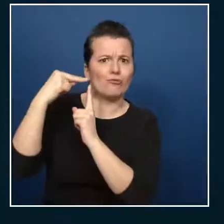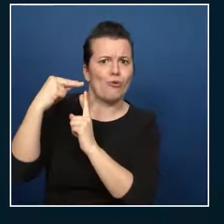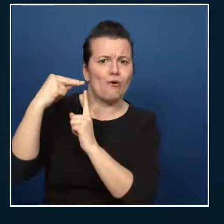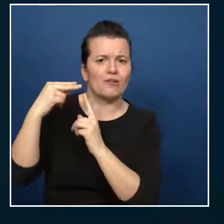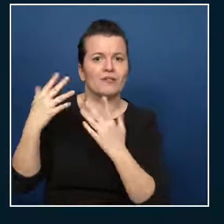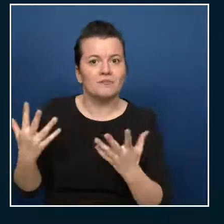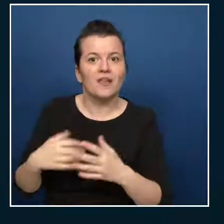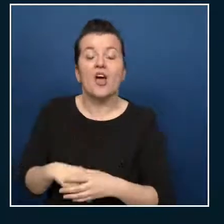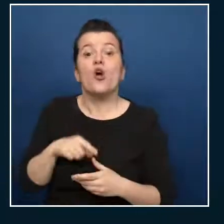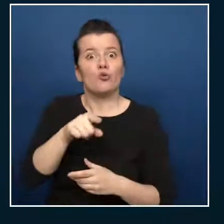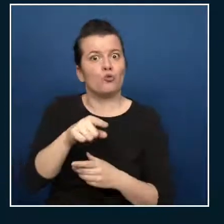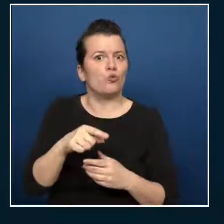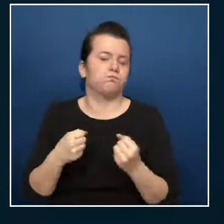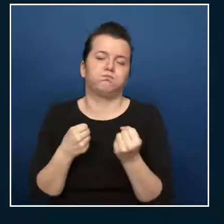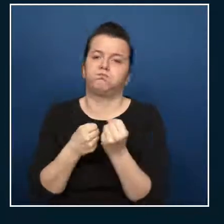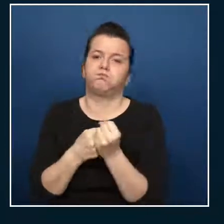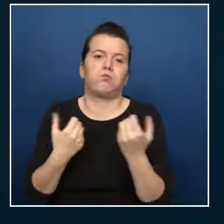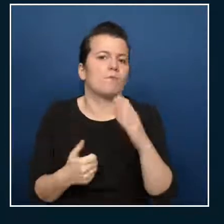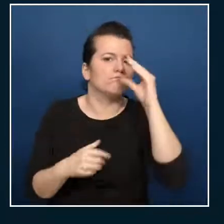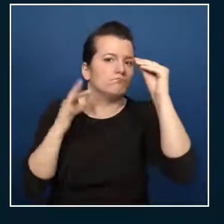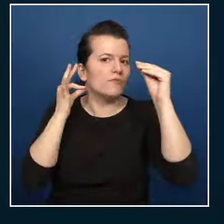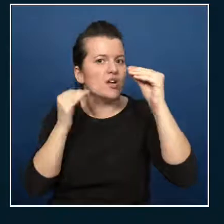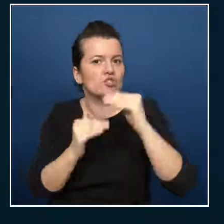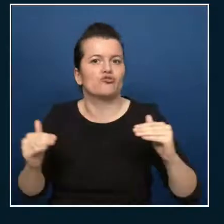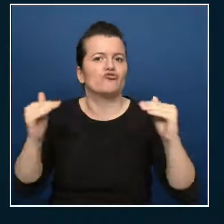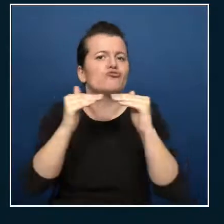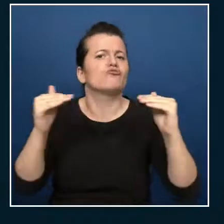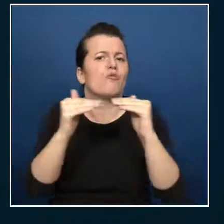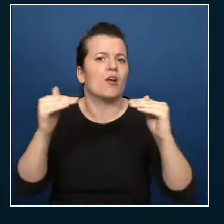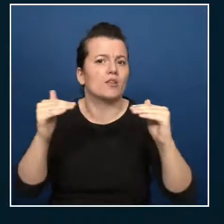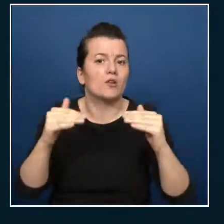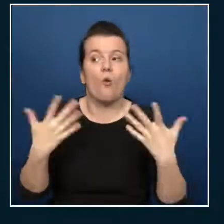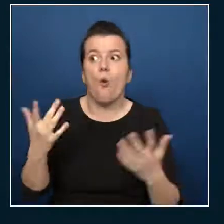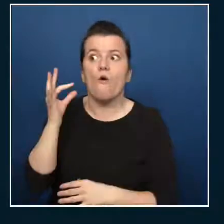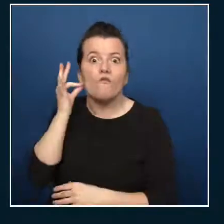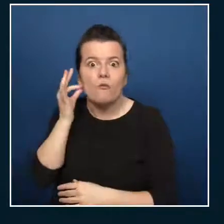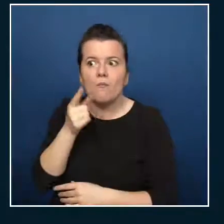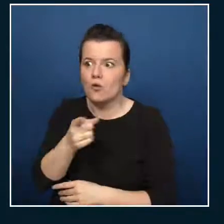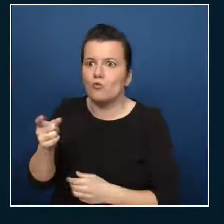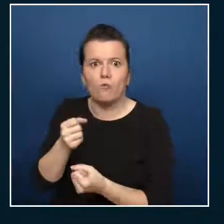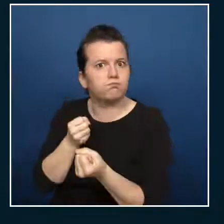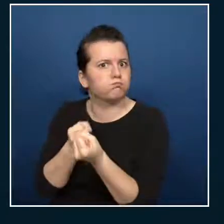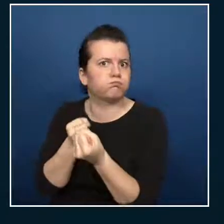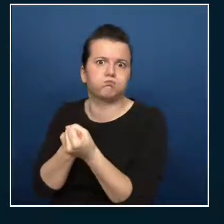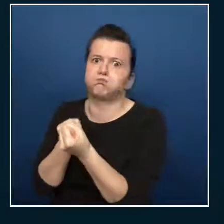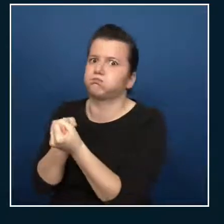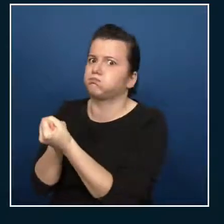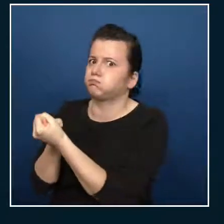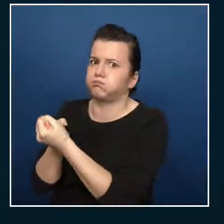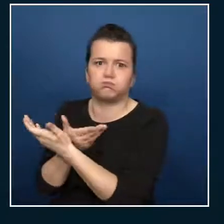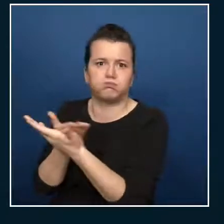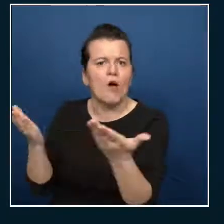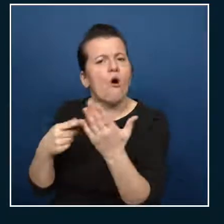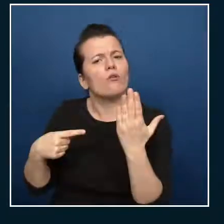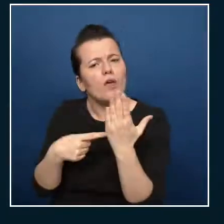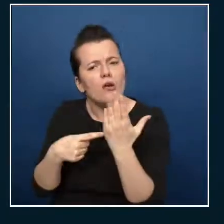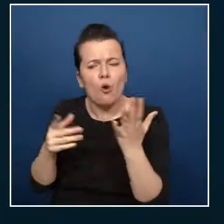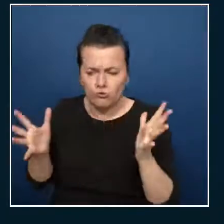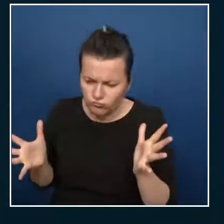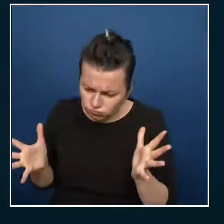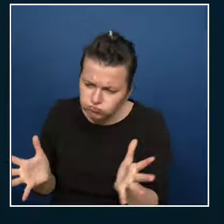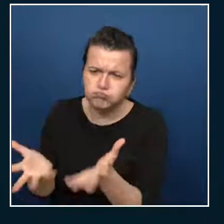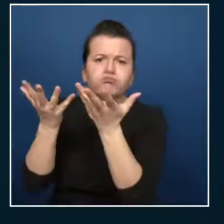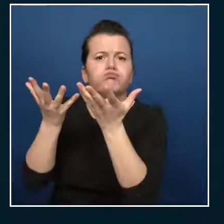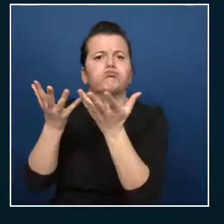equality, and that you also mentor other females in the tech business. To go out more, to be more